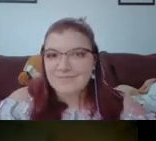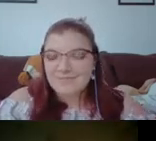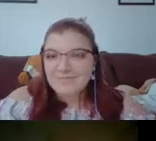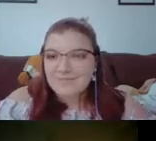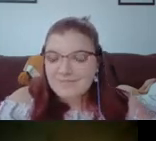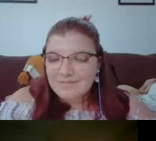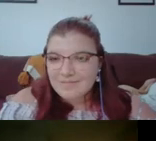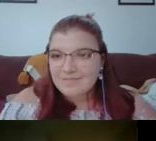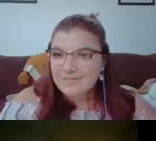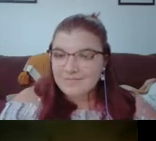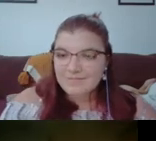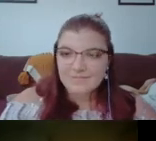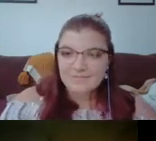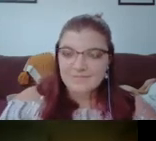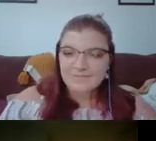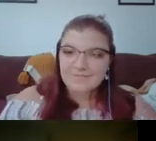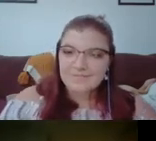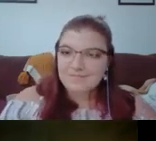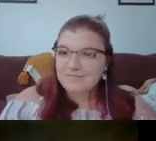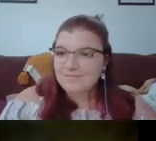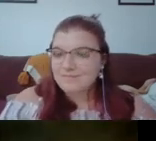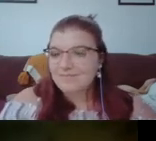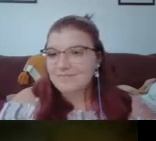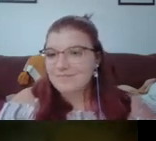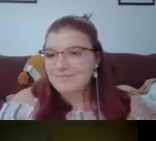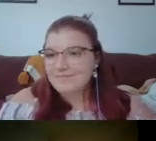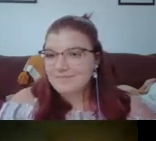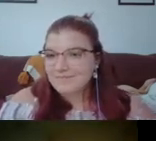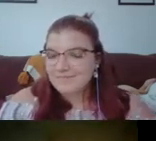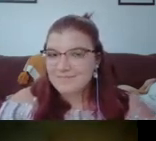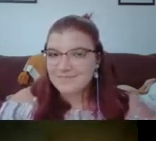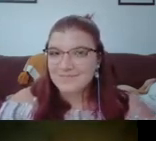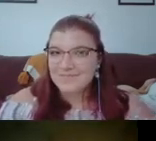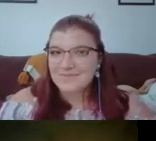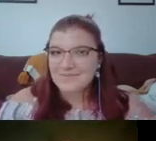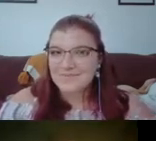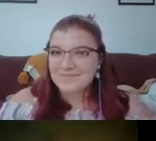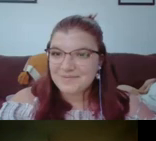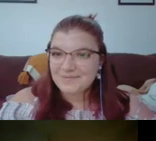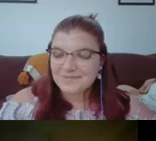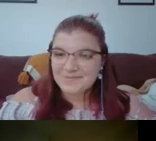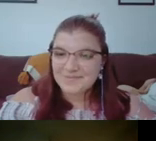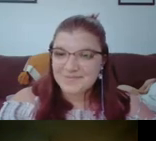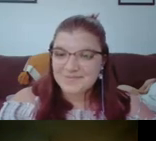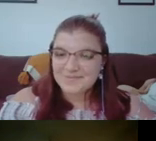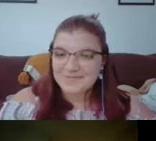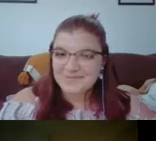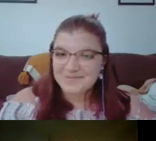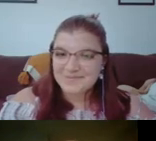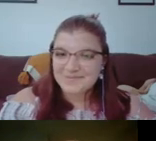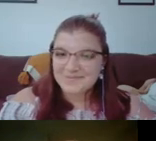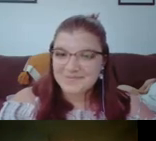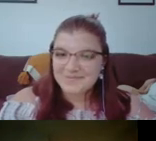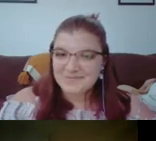a steamer going down the Mississippi, and on it was a poster of the Evening's Entertainment, which was a play based on a Mary